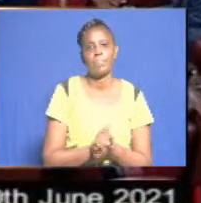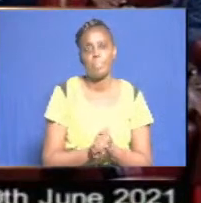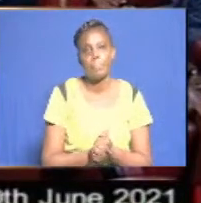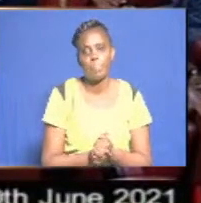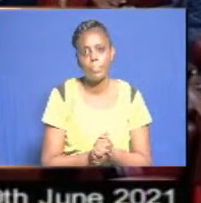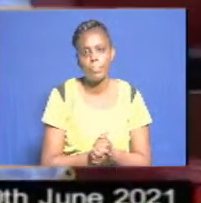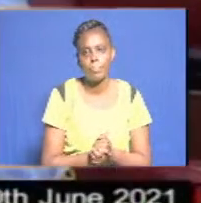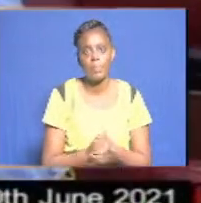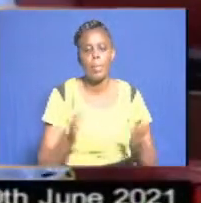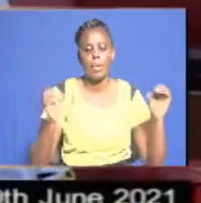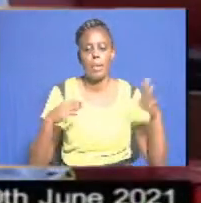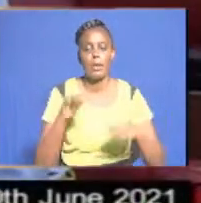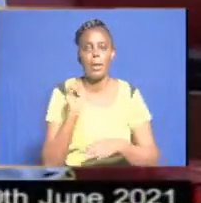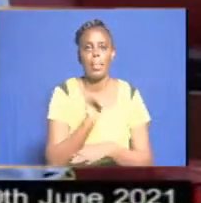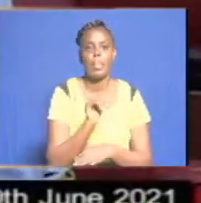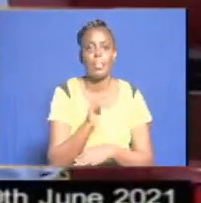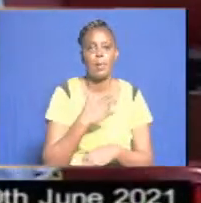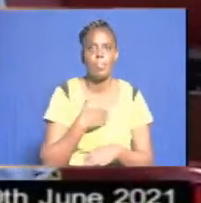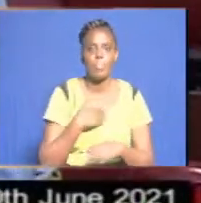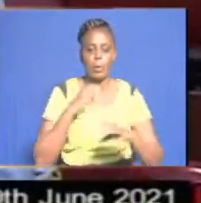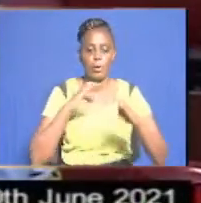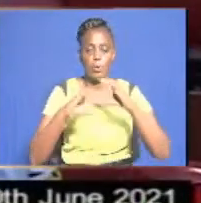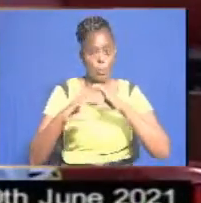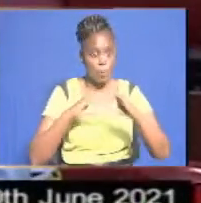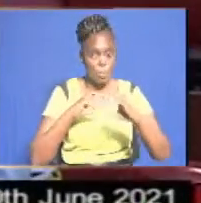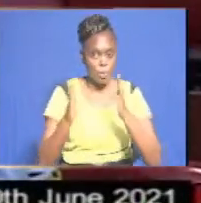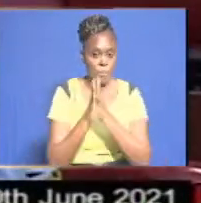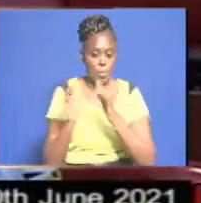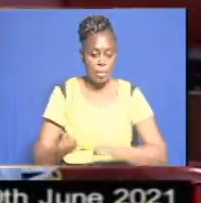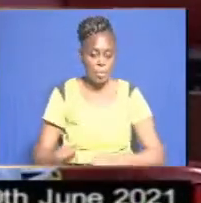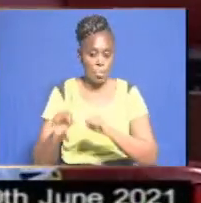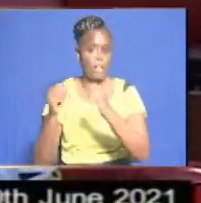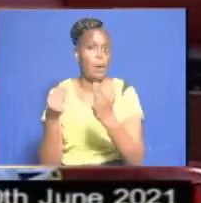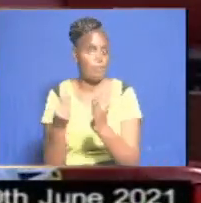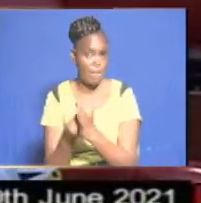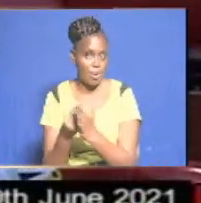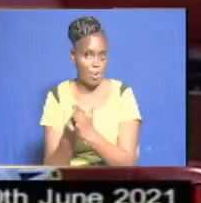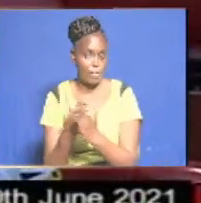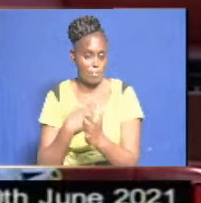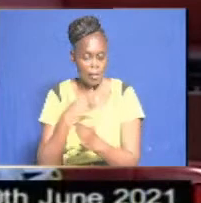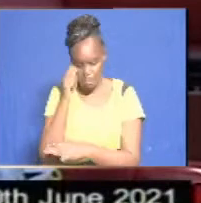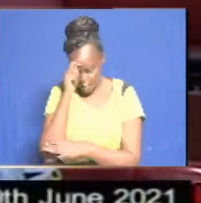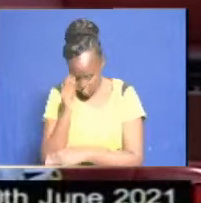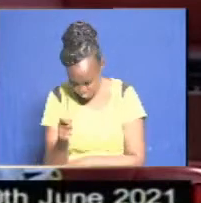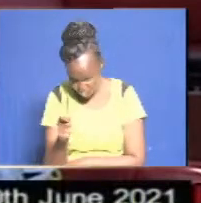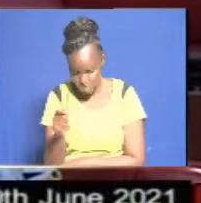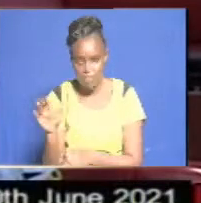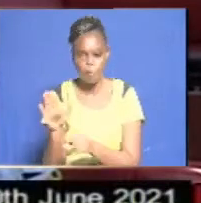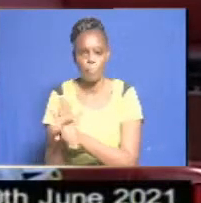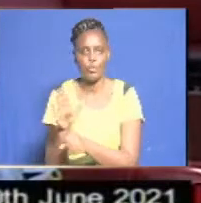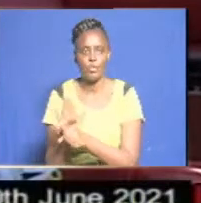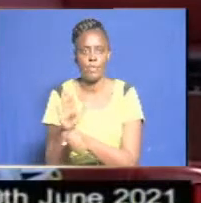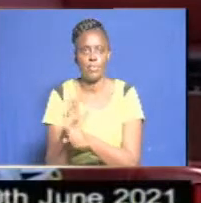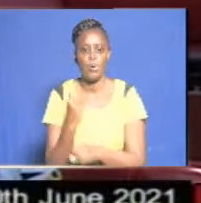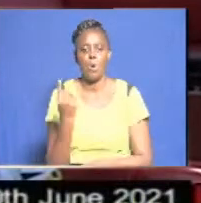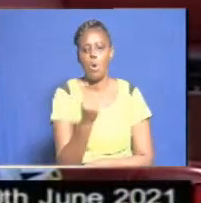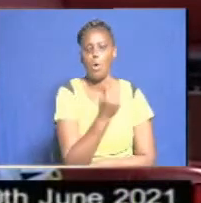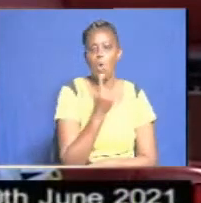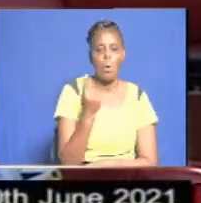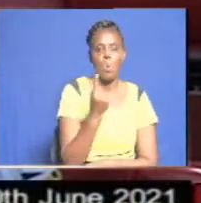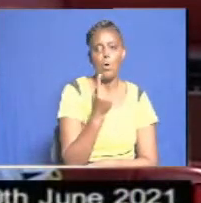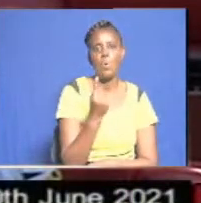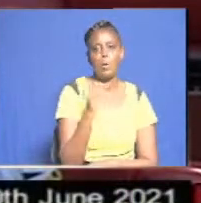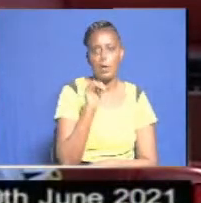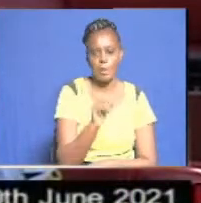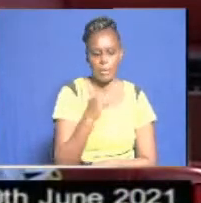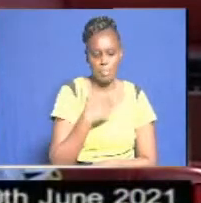it's very clear that I've been in touch with the Chair of Finance, whom I respect a lot. It's only that at one point